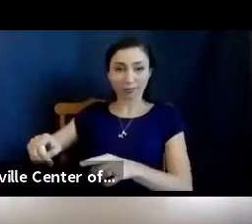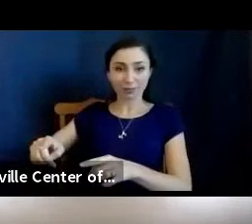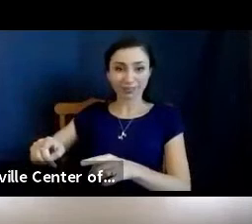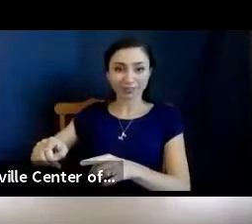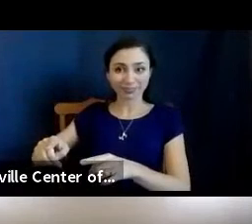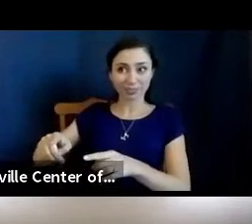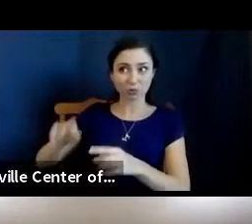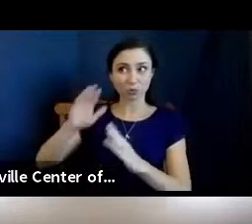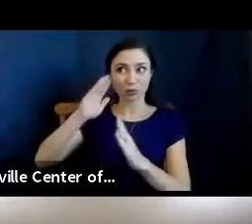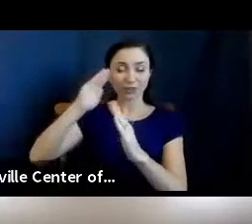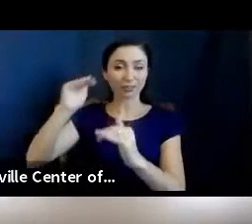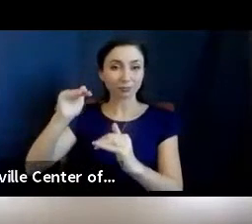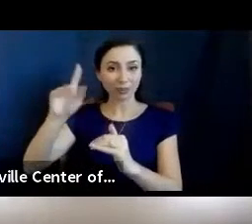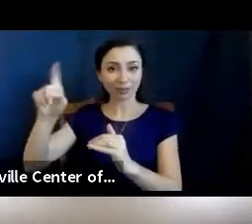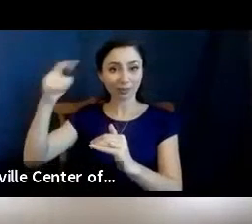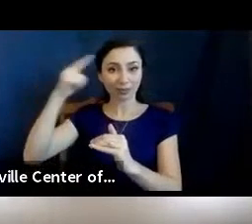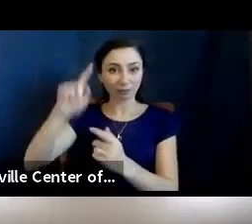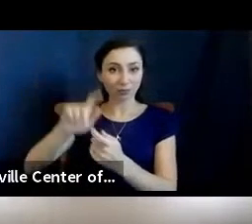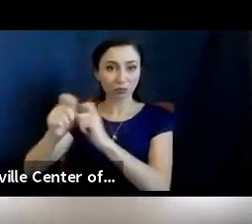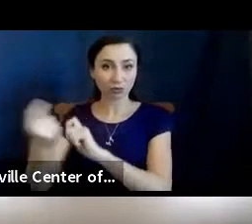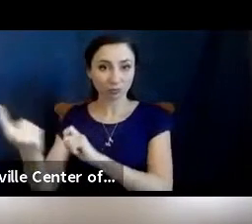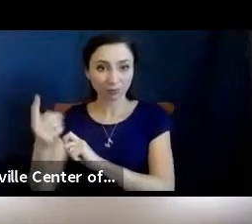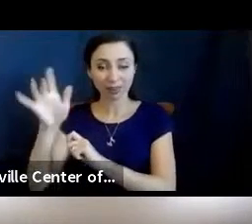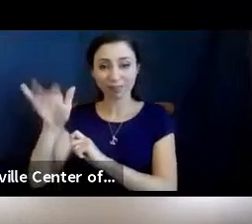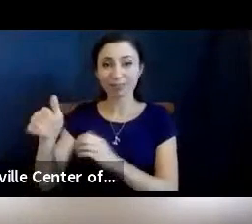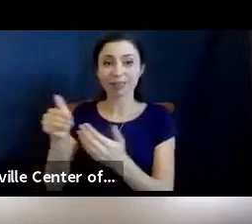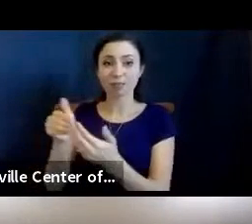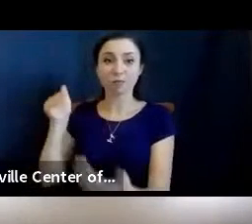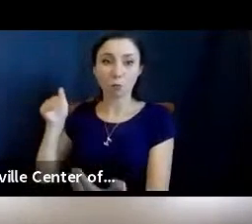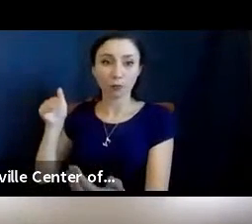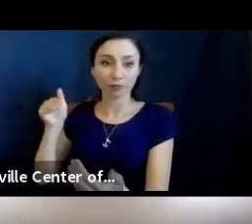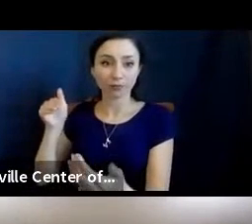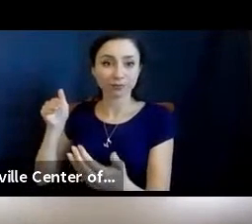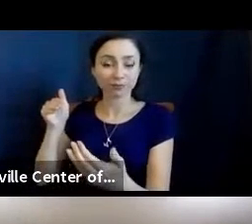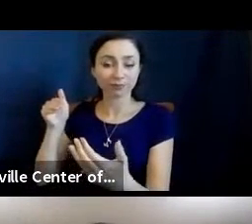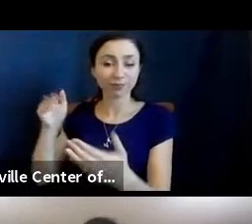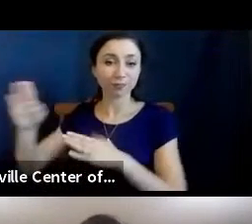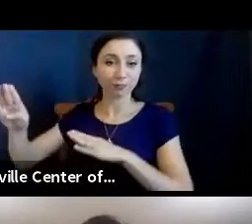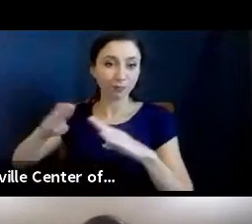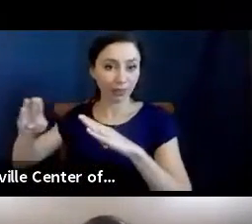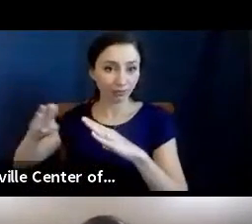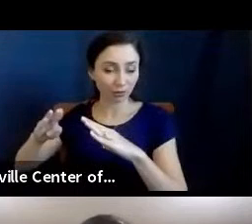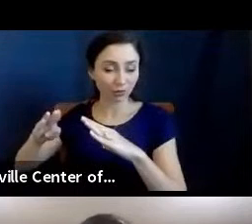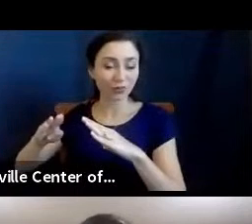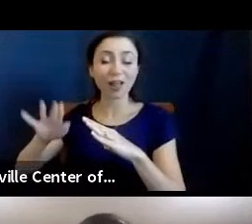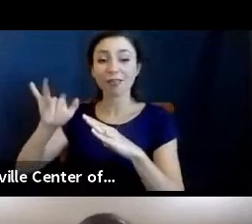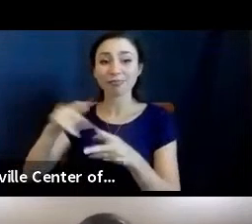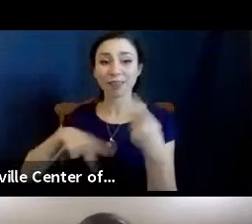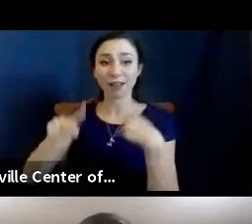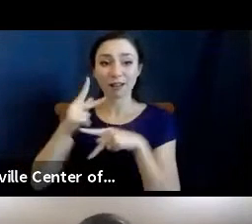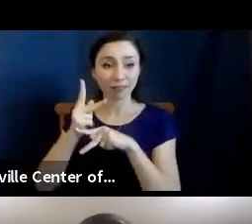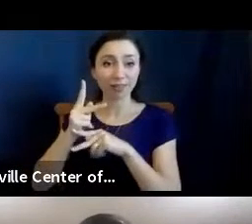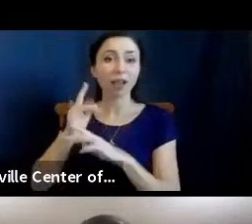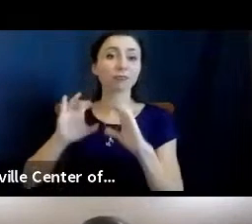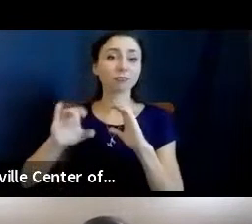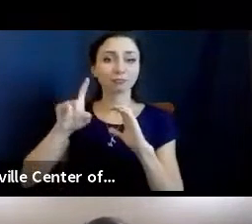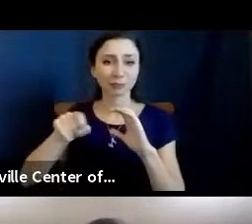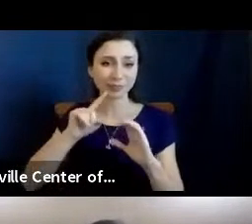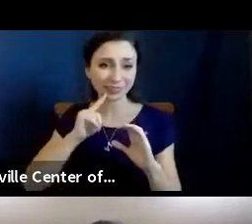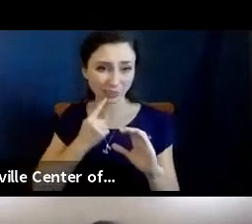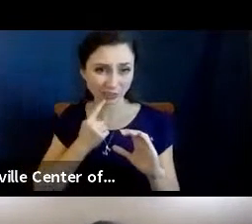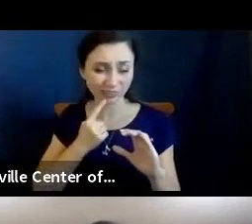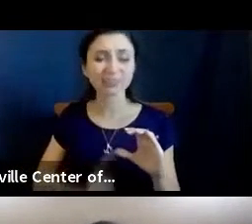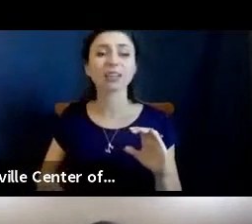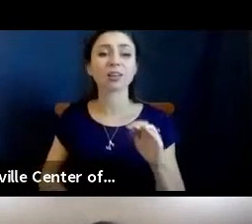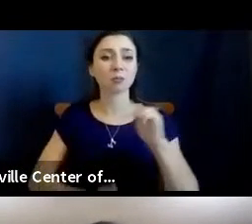changes. We call these things avoidance behaviors. And in this type of conversation, they have to be taken very seriously. Most